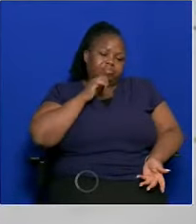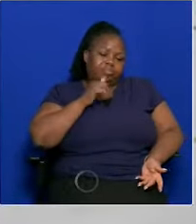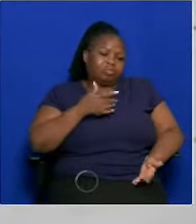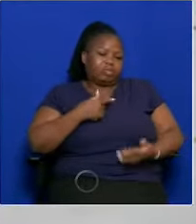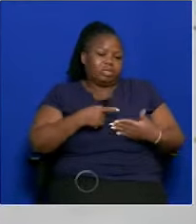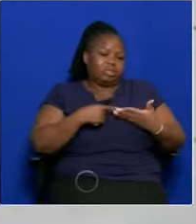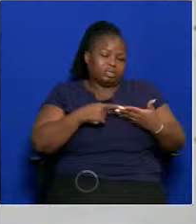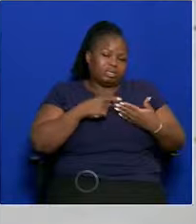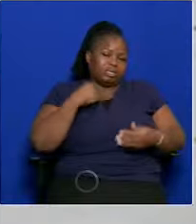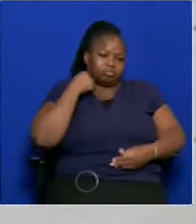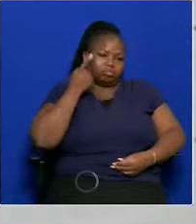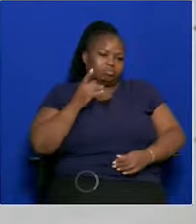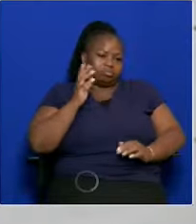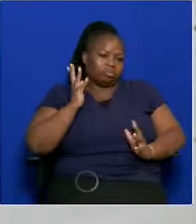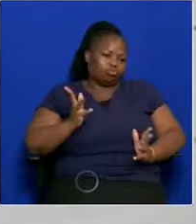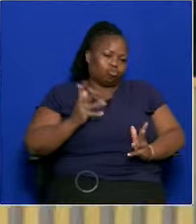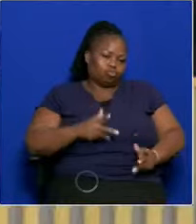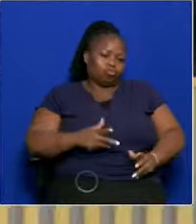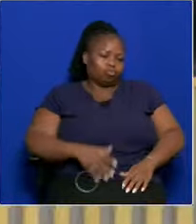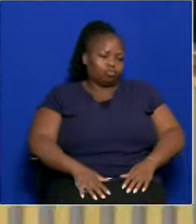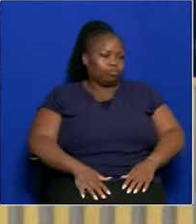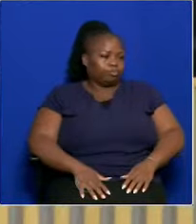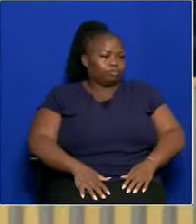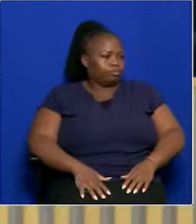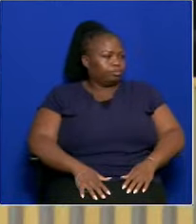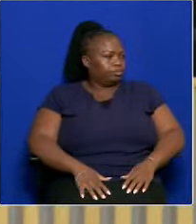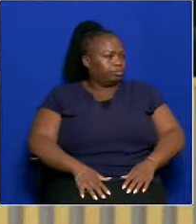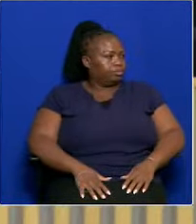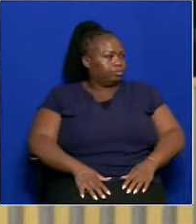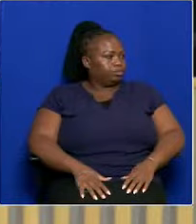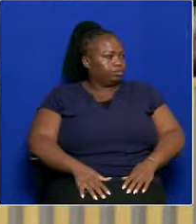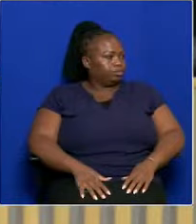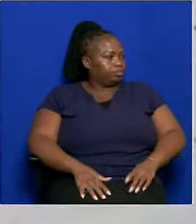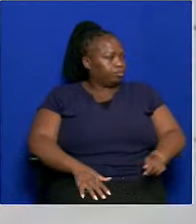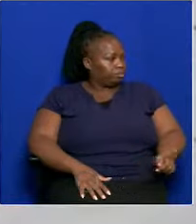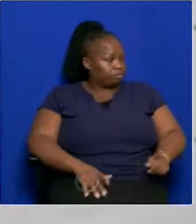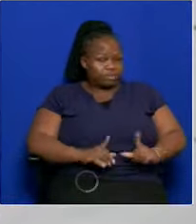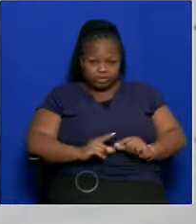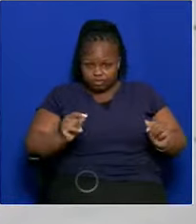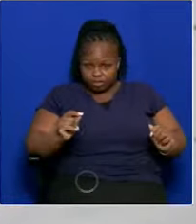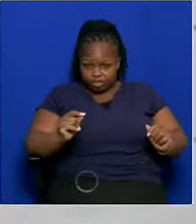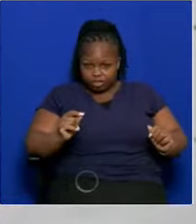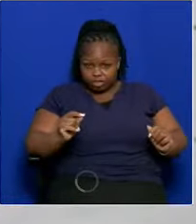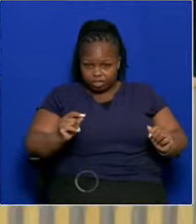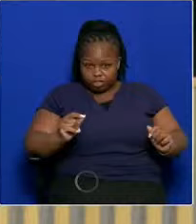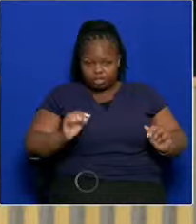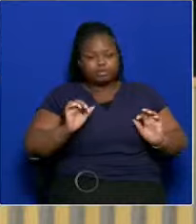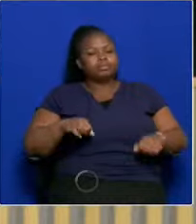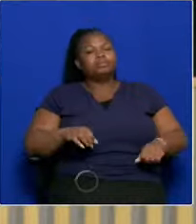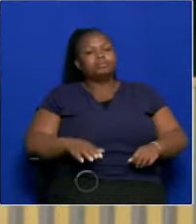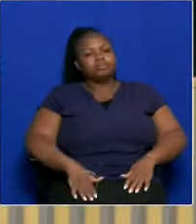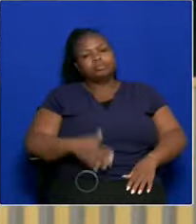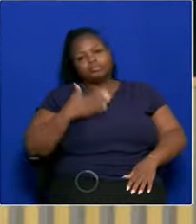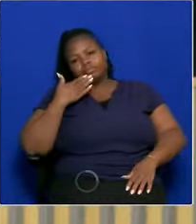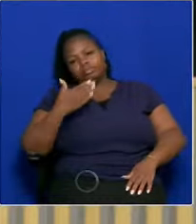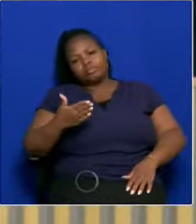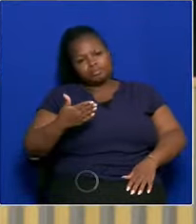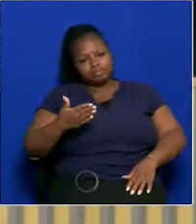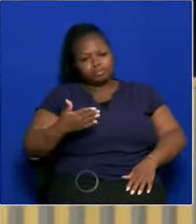stance. Let us, are you finished, General? I'm finished. Thank you. Let's adjourn and resume